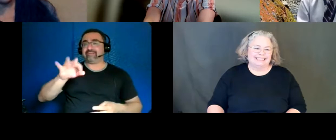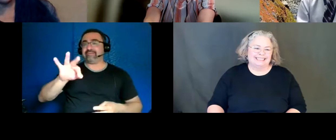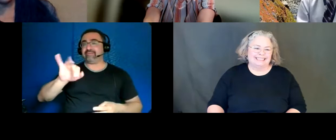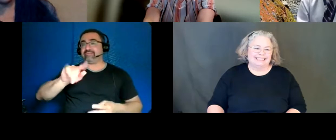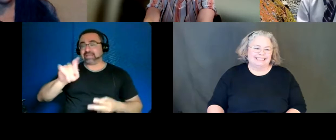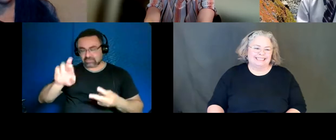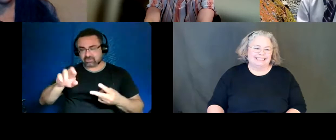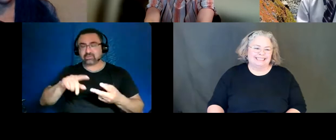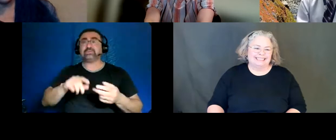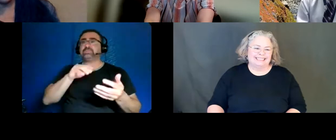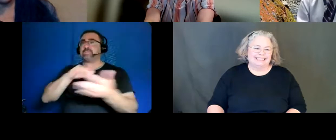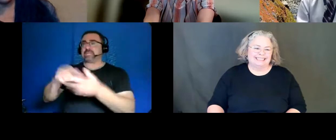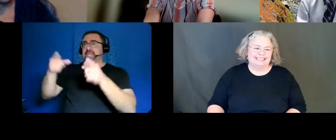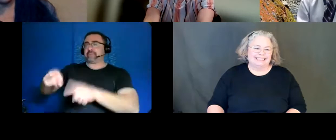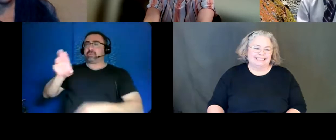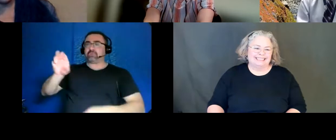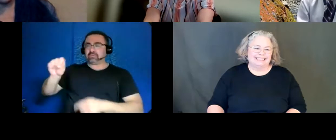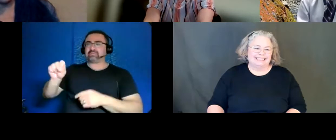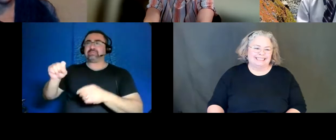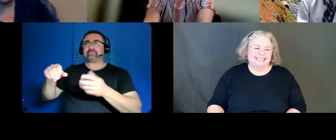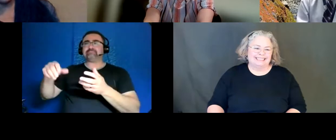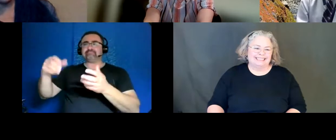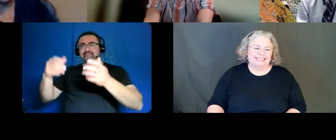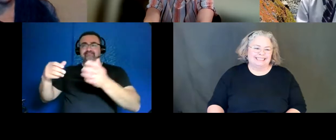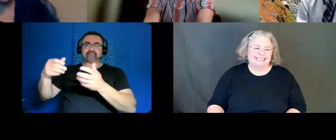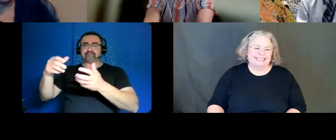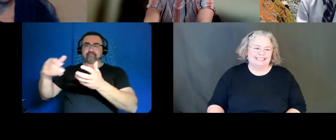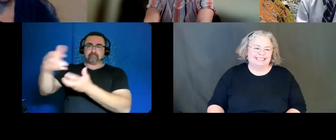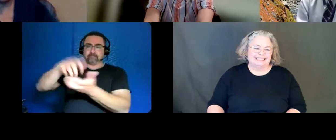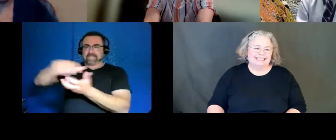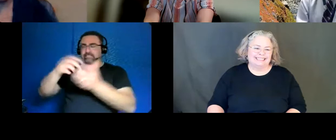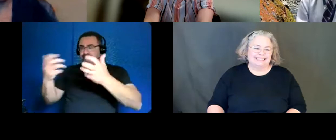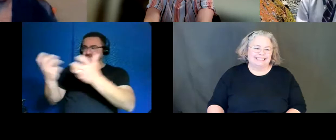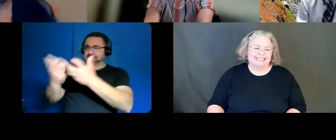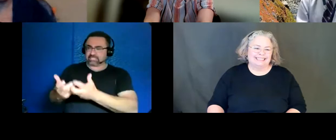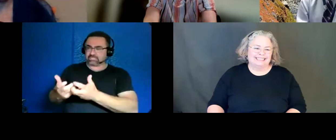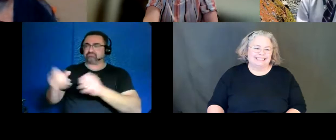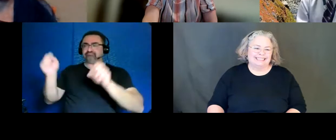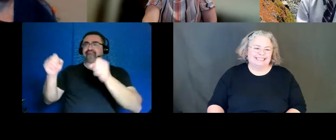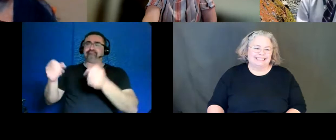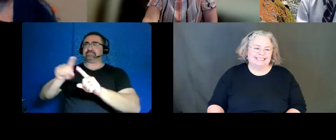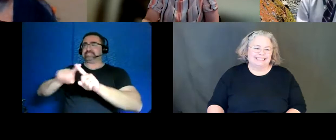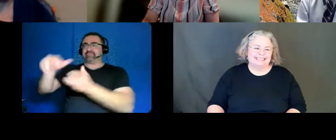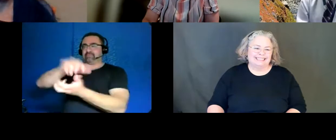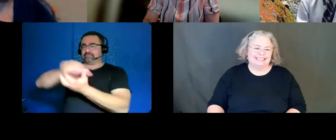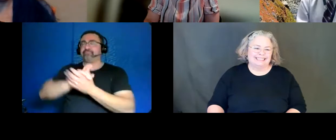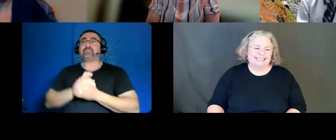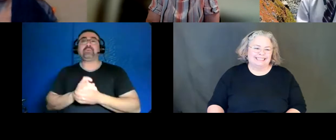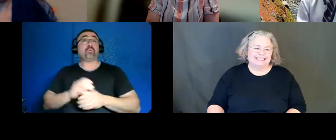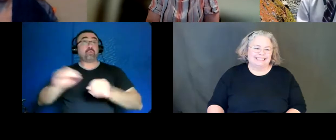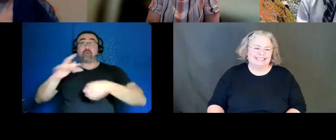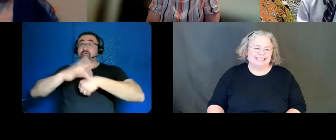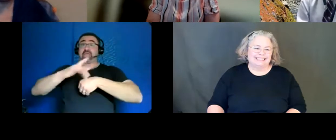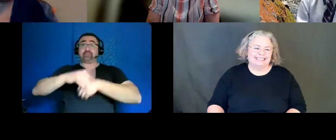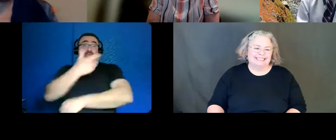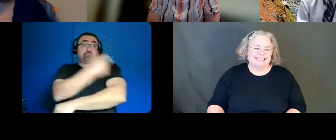studies in the United States that are mixing and matching. So if there's no availability of the vaccine that